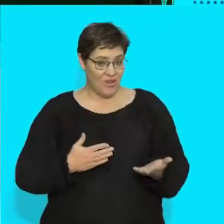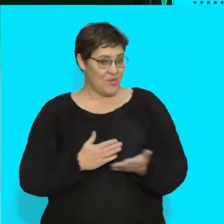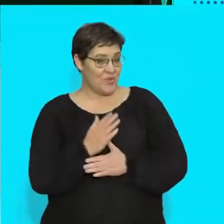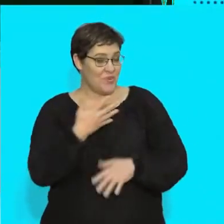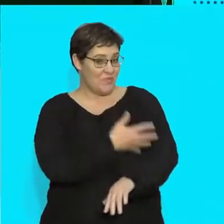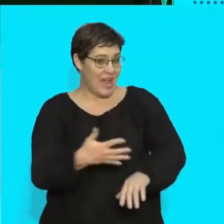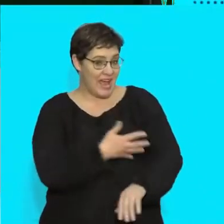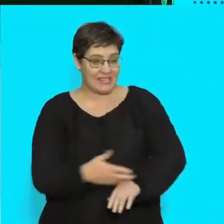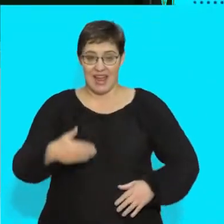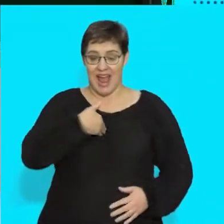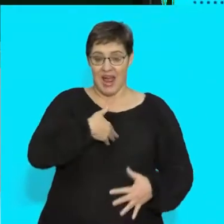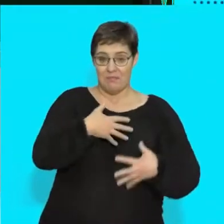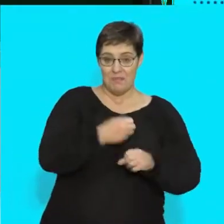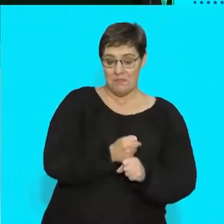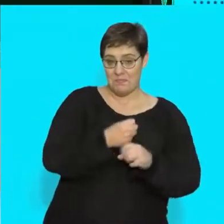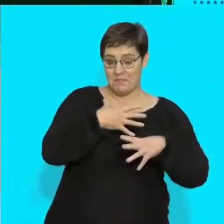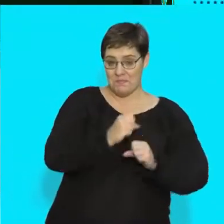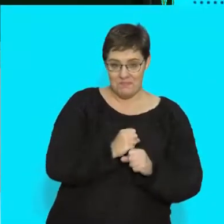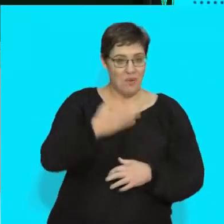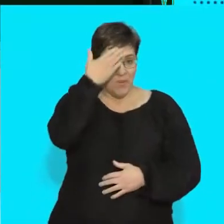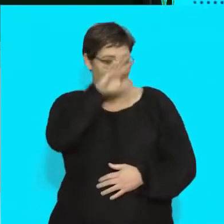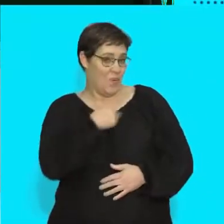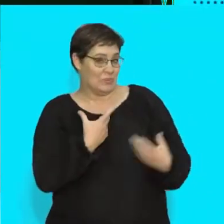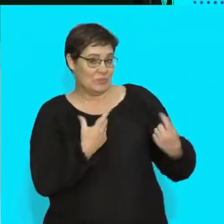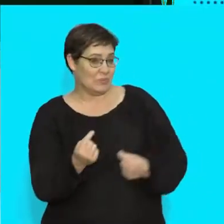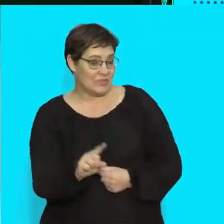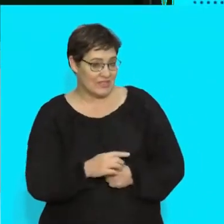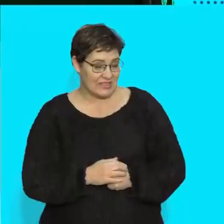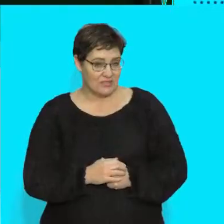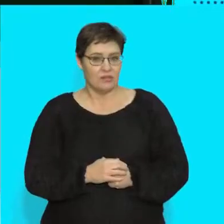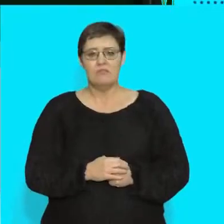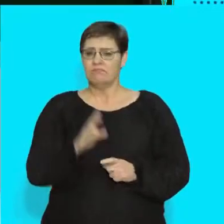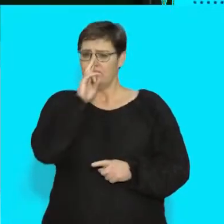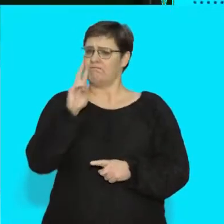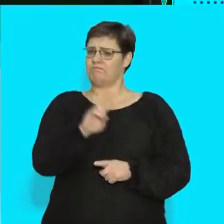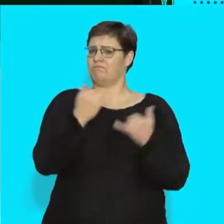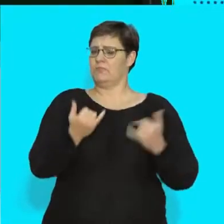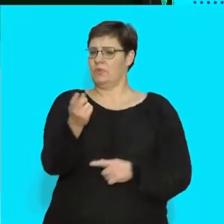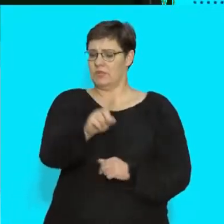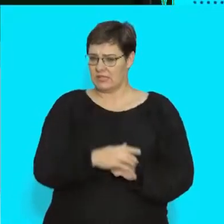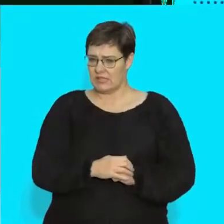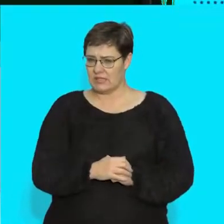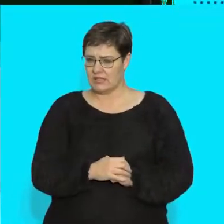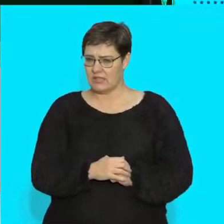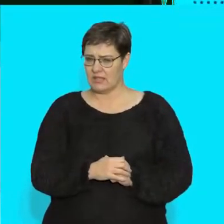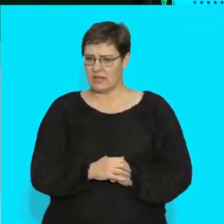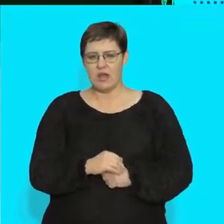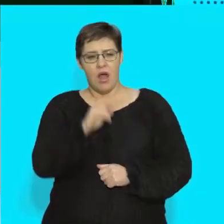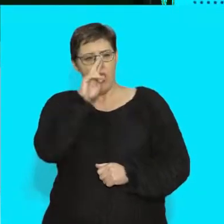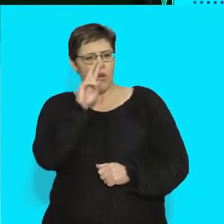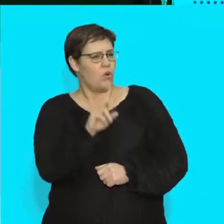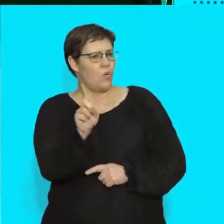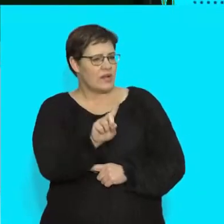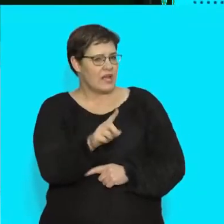vessels, through the heart pumping, what we're doing now. Right, so guys, what are we looking at today? Right, so we're looking at